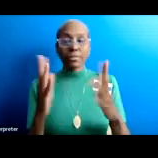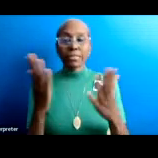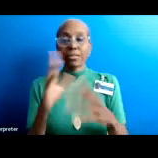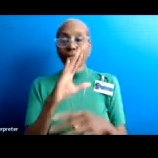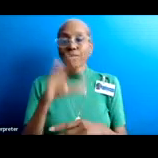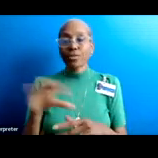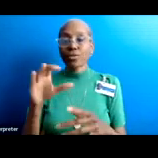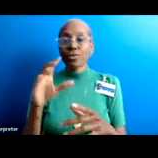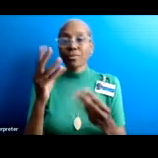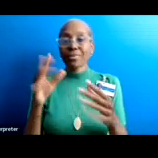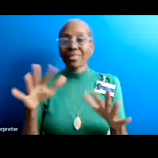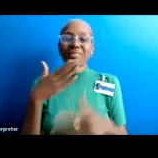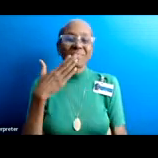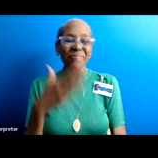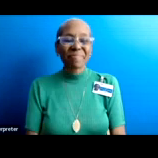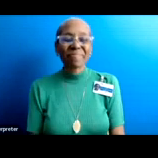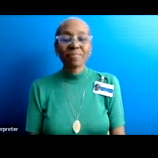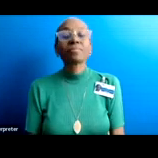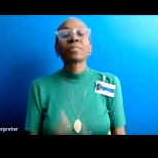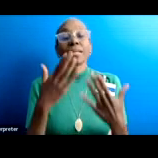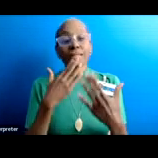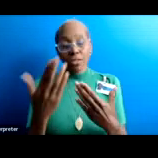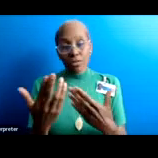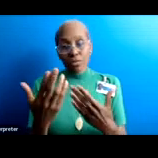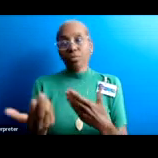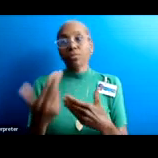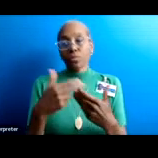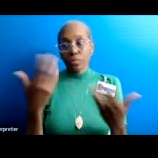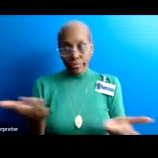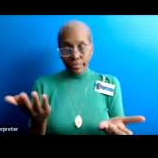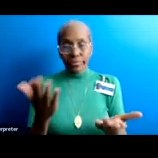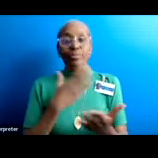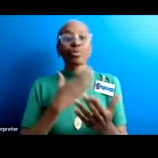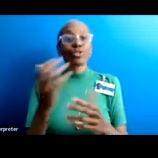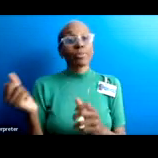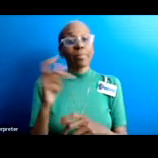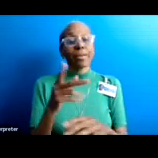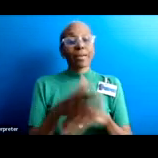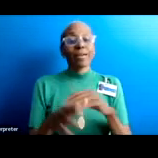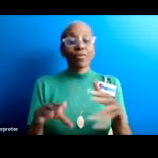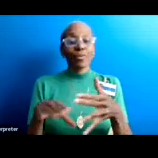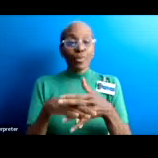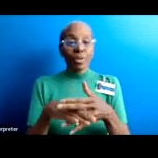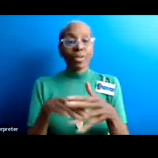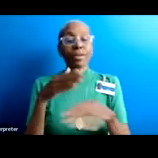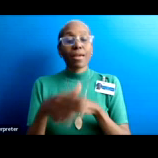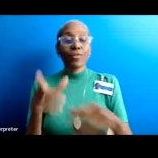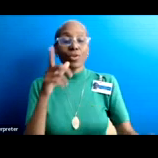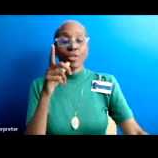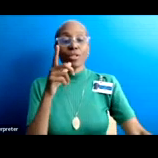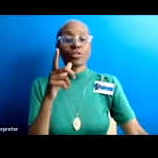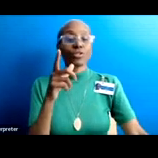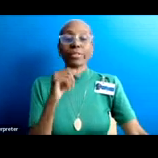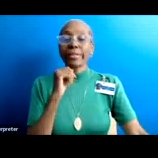Zoom land, so thank you. Well, thank you all for being here. I appreciate you coming back after the break, after lunch, and